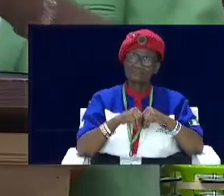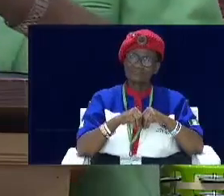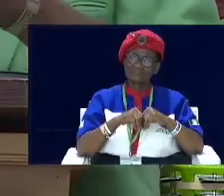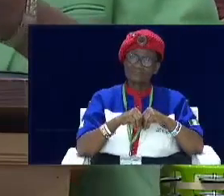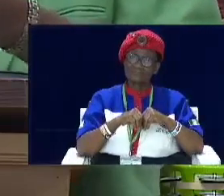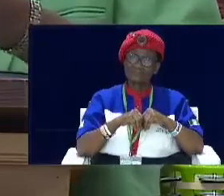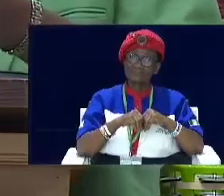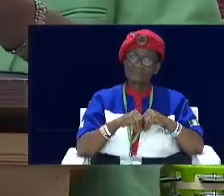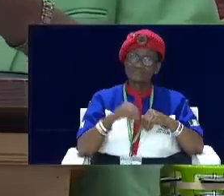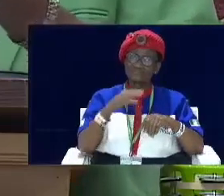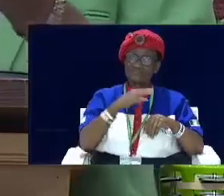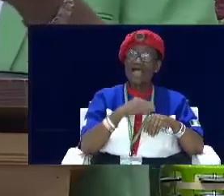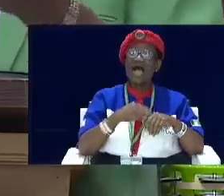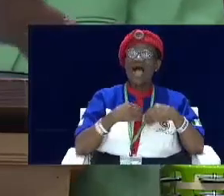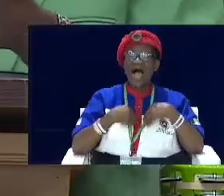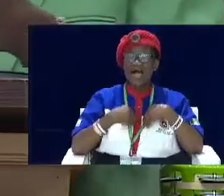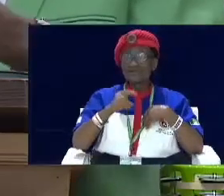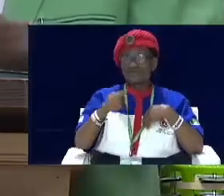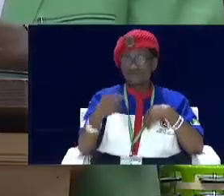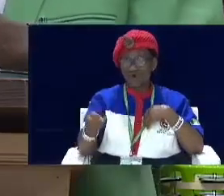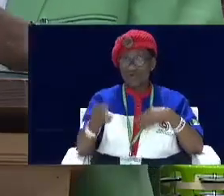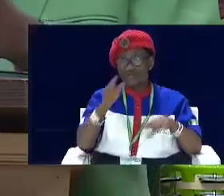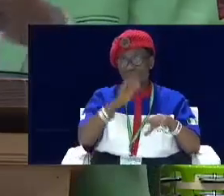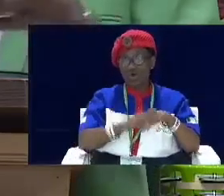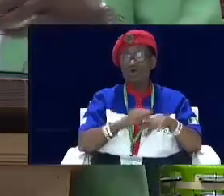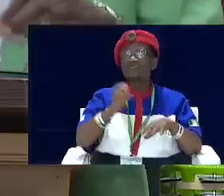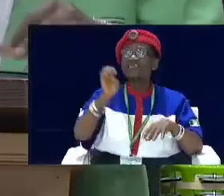had fallen on Elisha